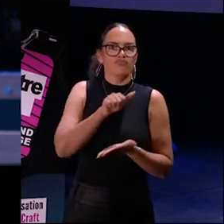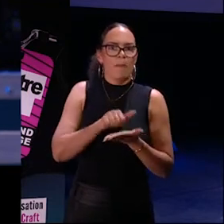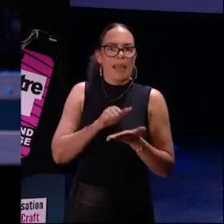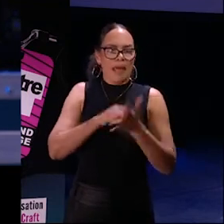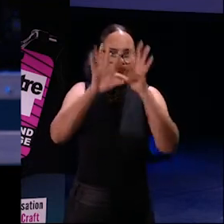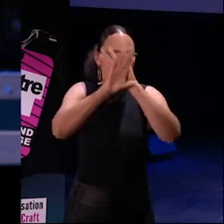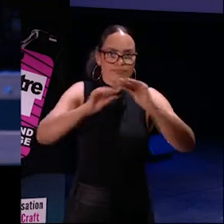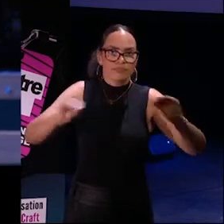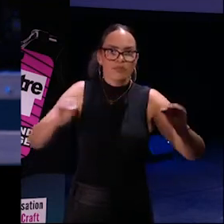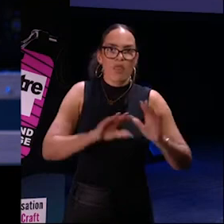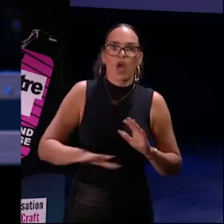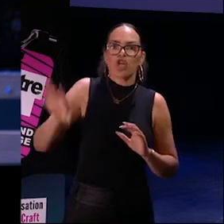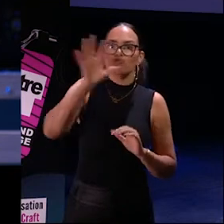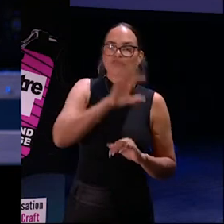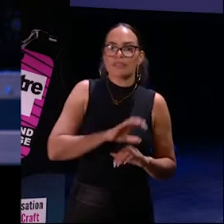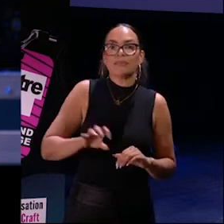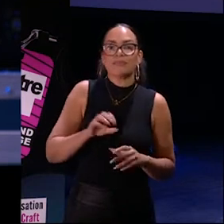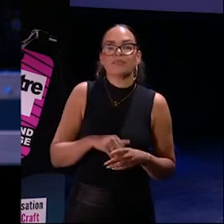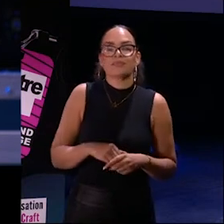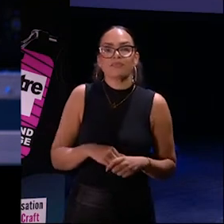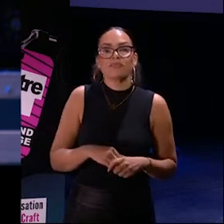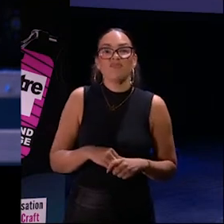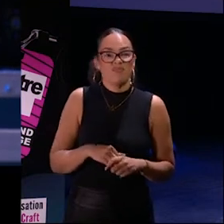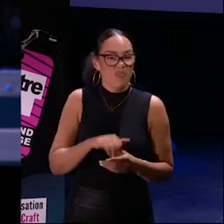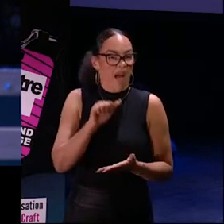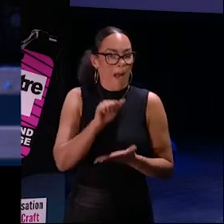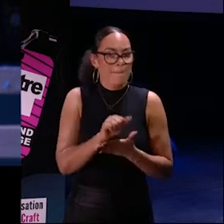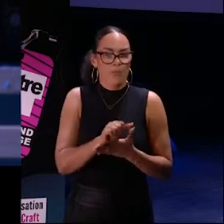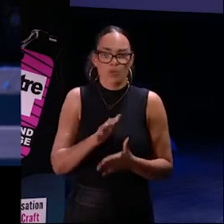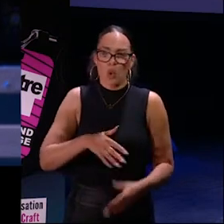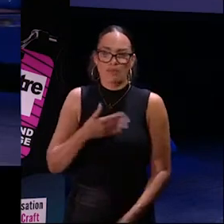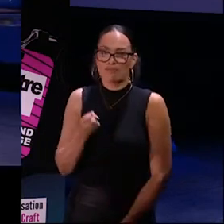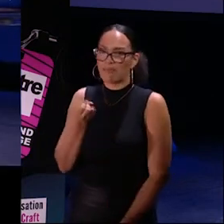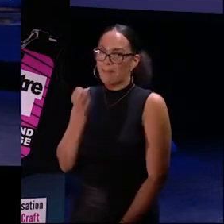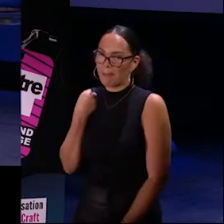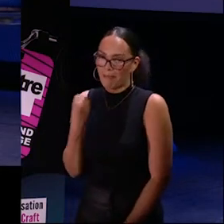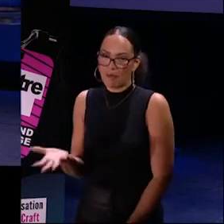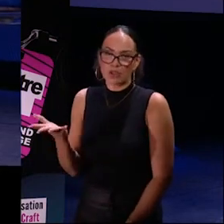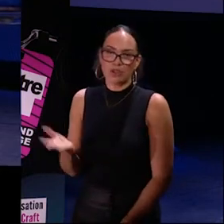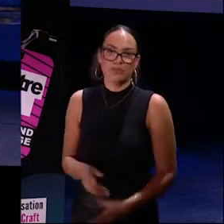regionally. But yes, is the short answer. Anything to stop it going in the bin.